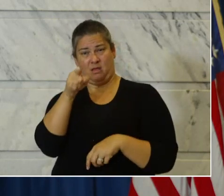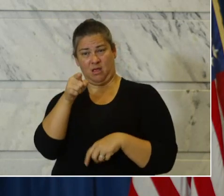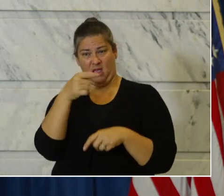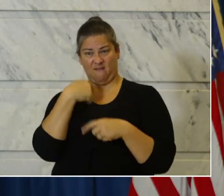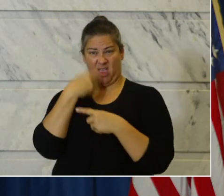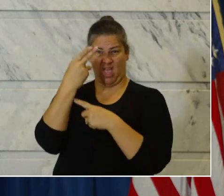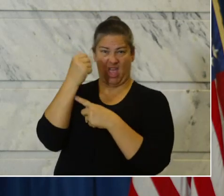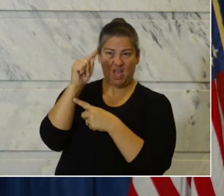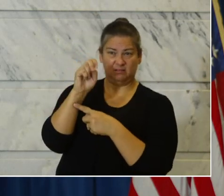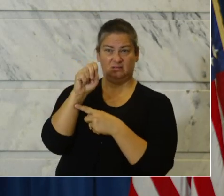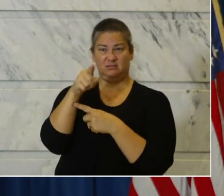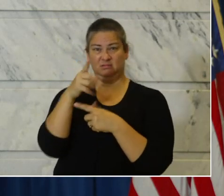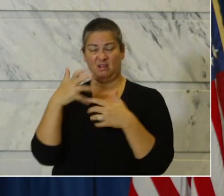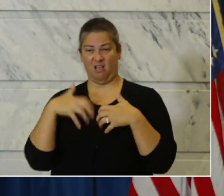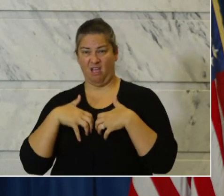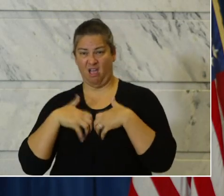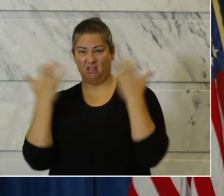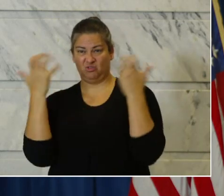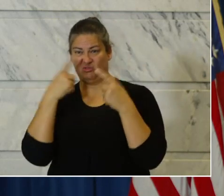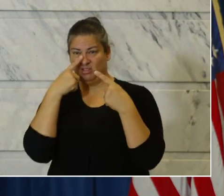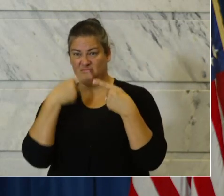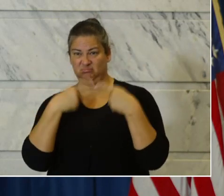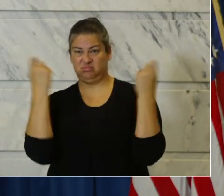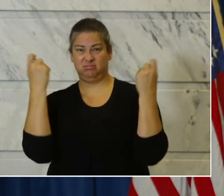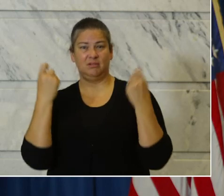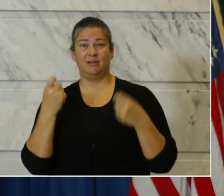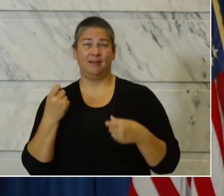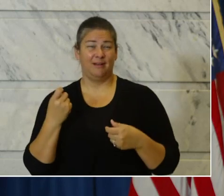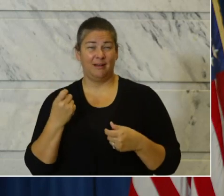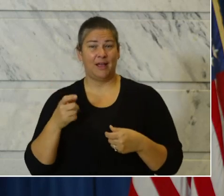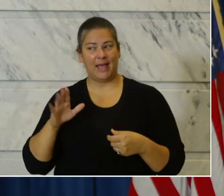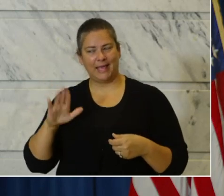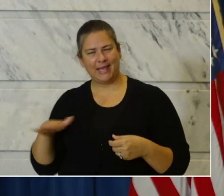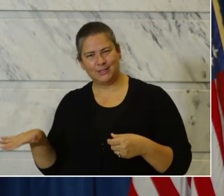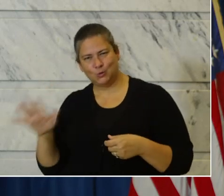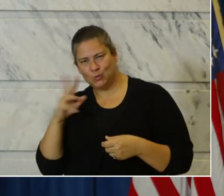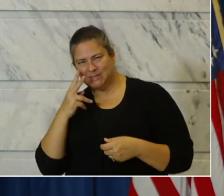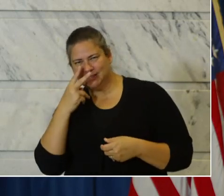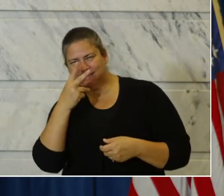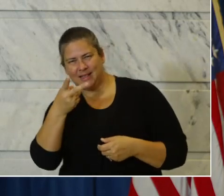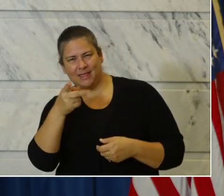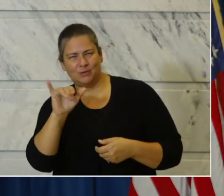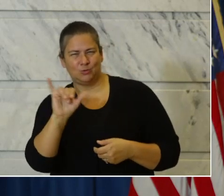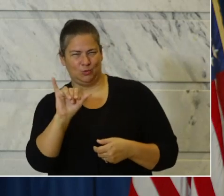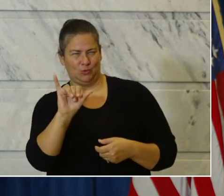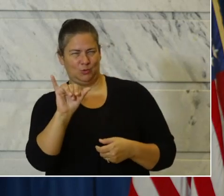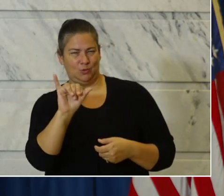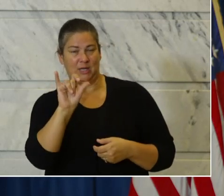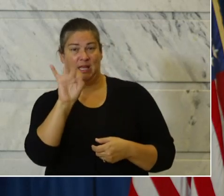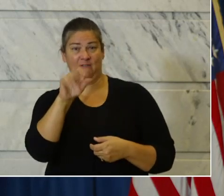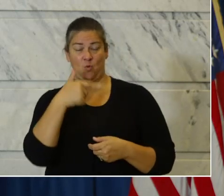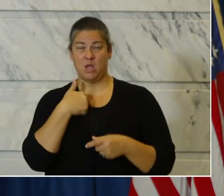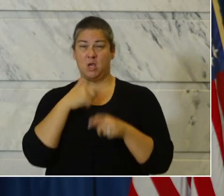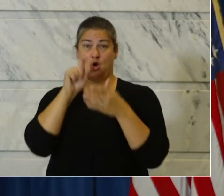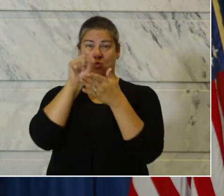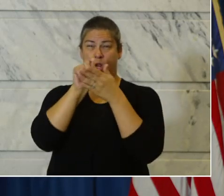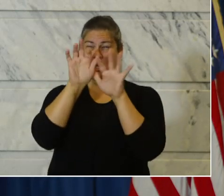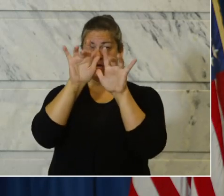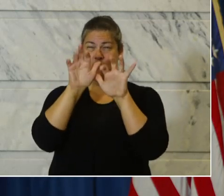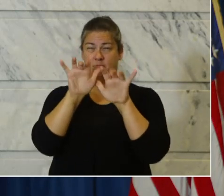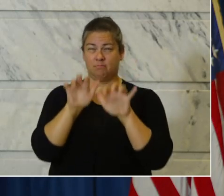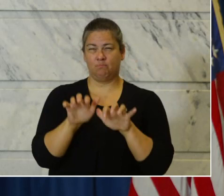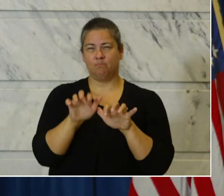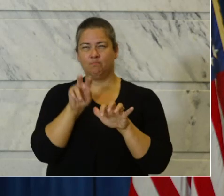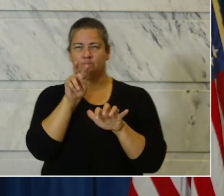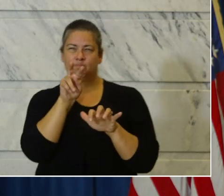making enemies out of one another, our kids are going to read that one day too. And maybe if we write it, we ought to look at it. We